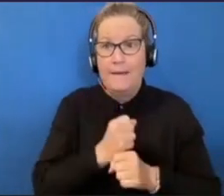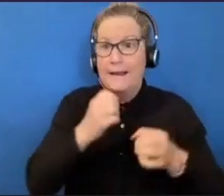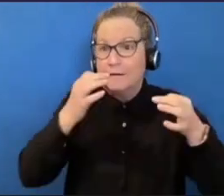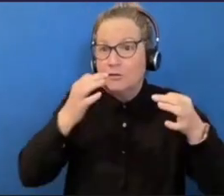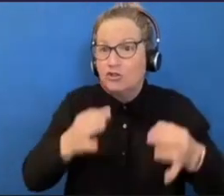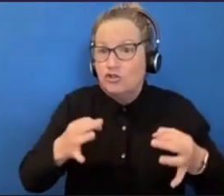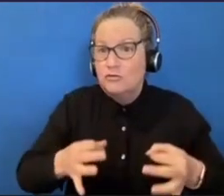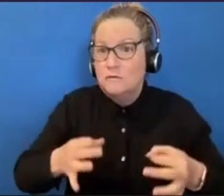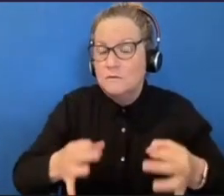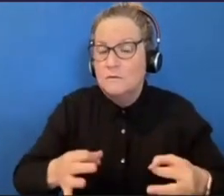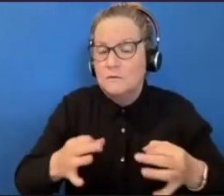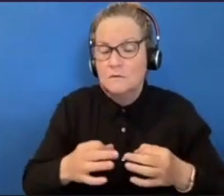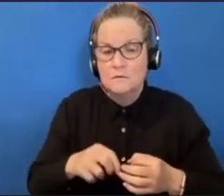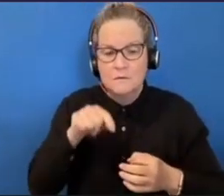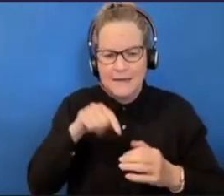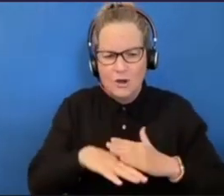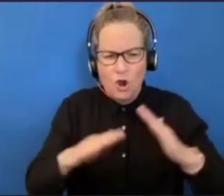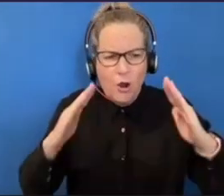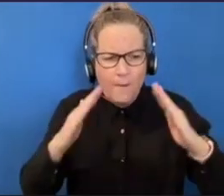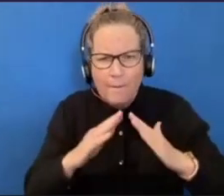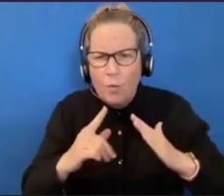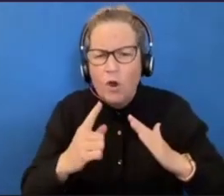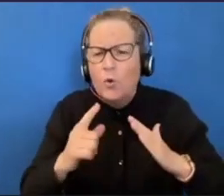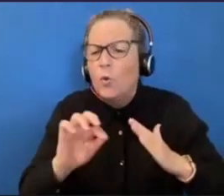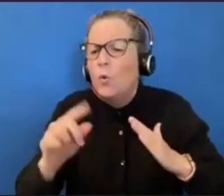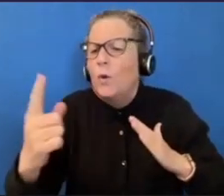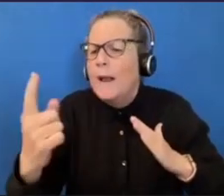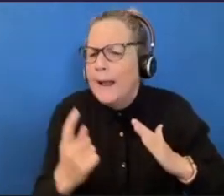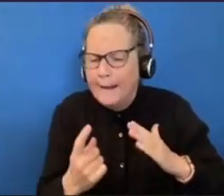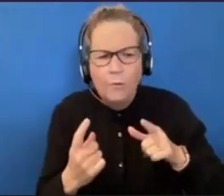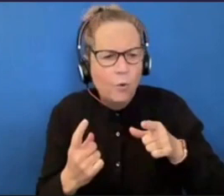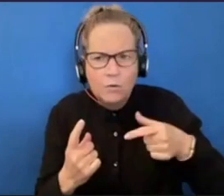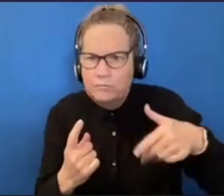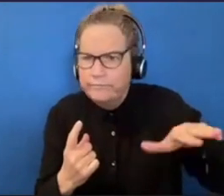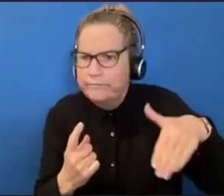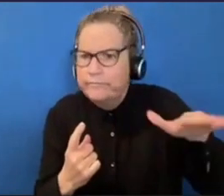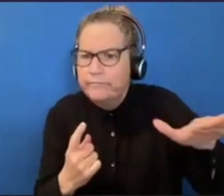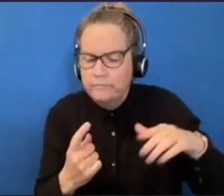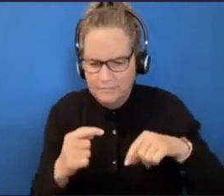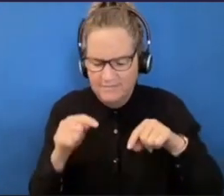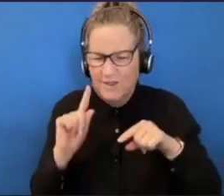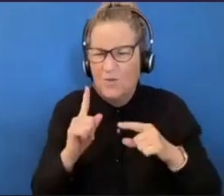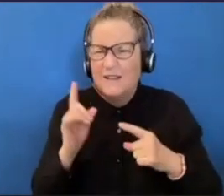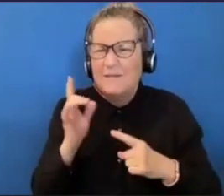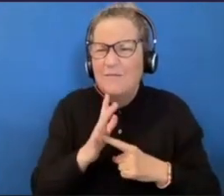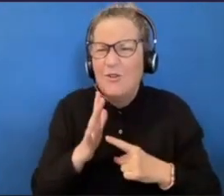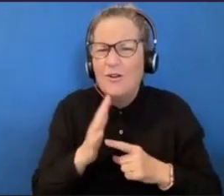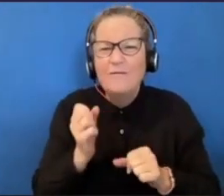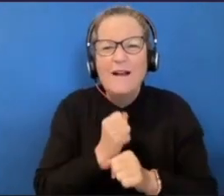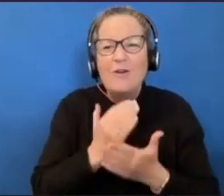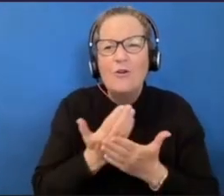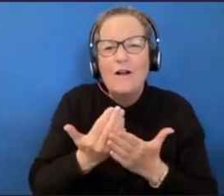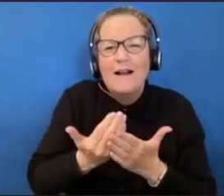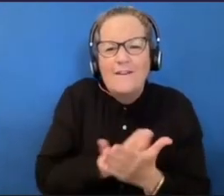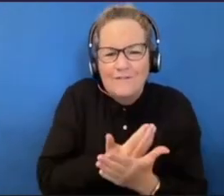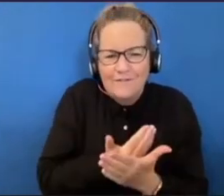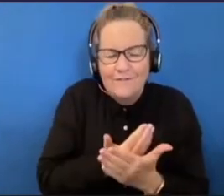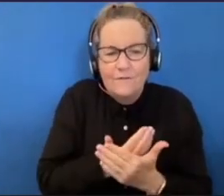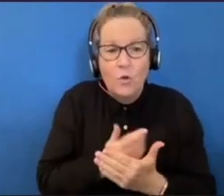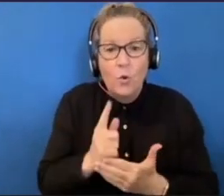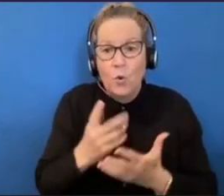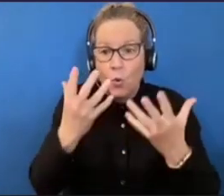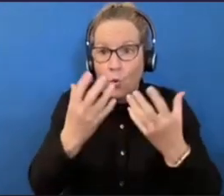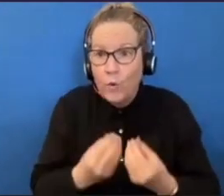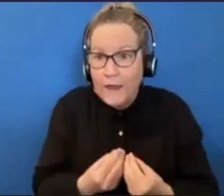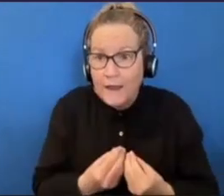essential to you, that you decide who comes and goes, that you decide, what's your safe space, who gets to be there with you,